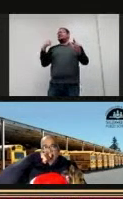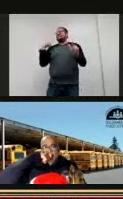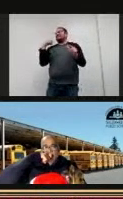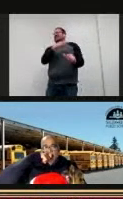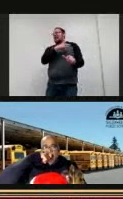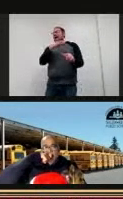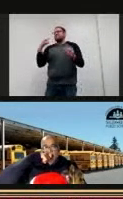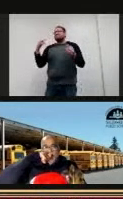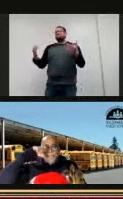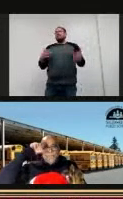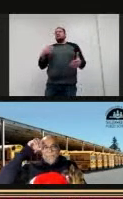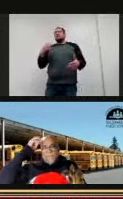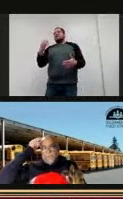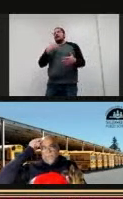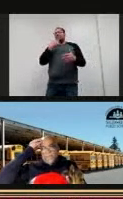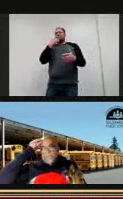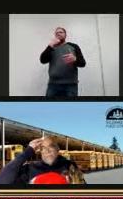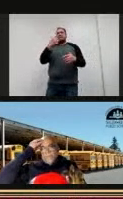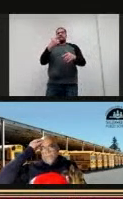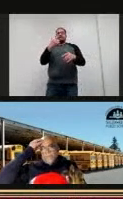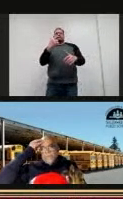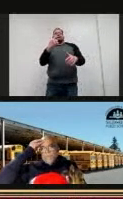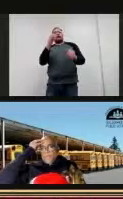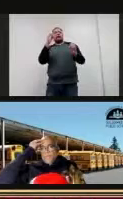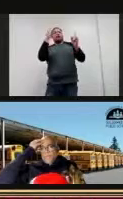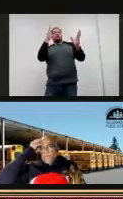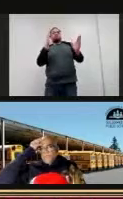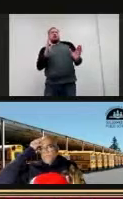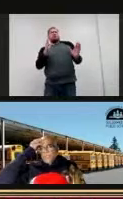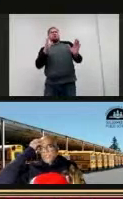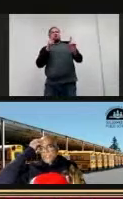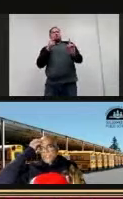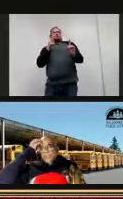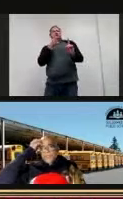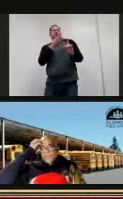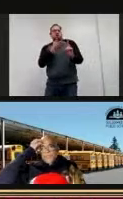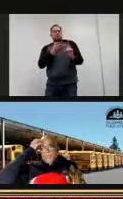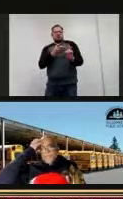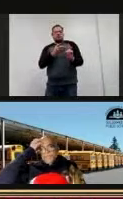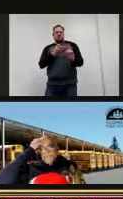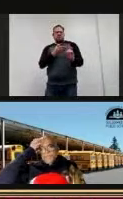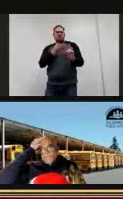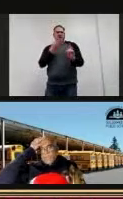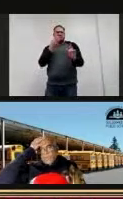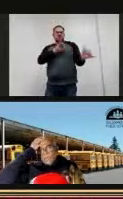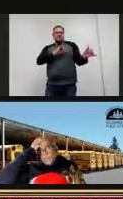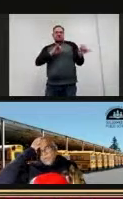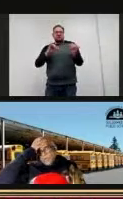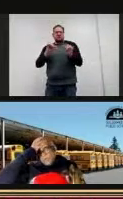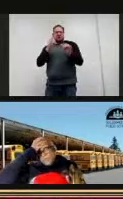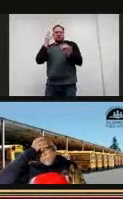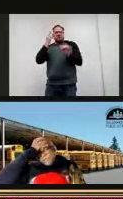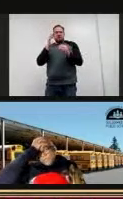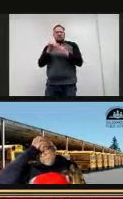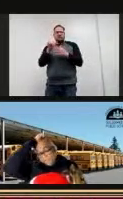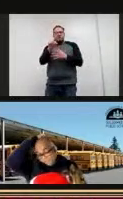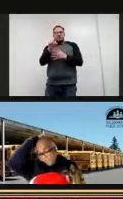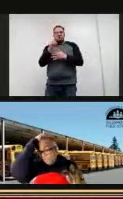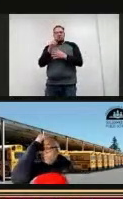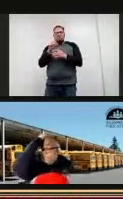I call out educator in particular, I think for a similar reason that you call